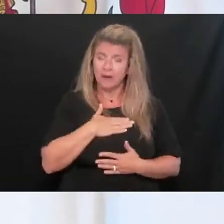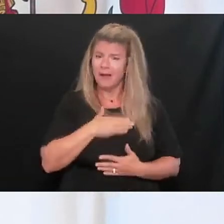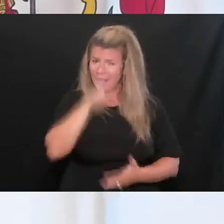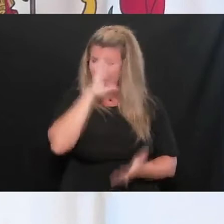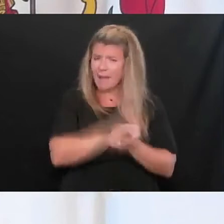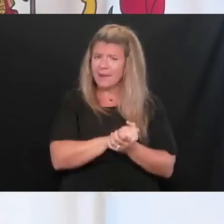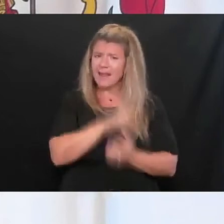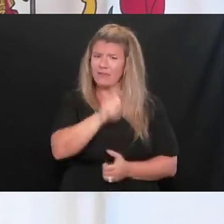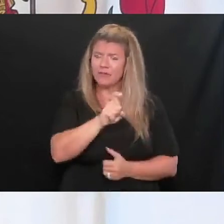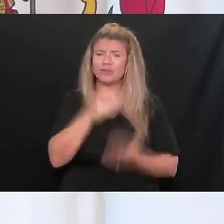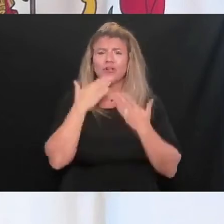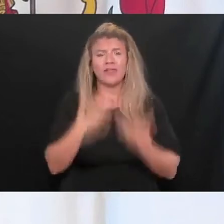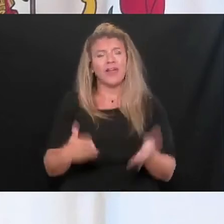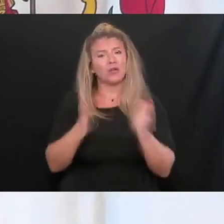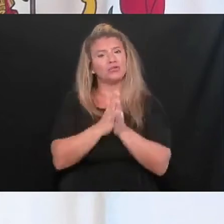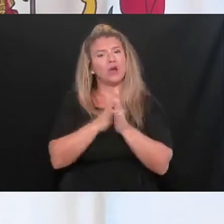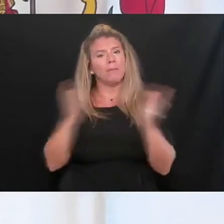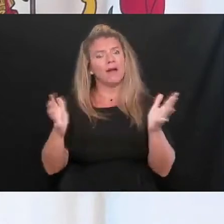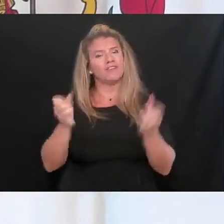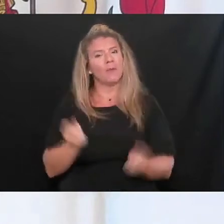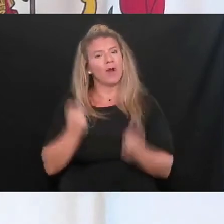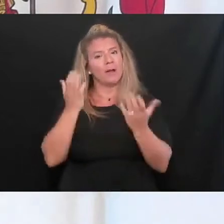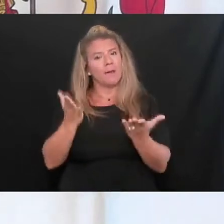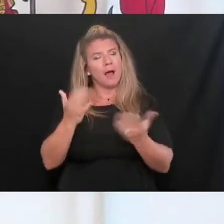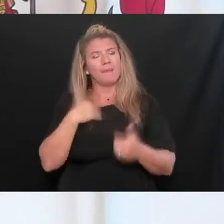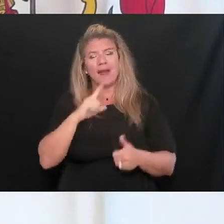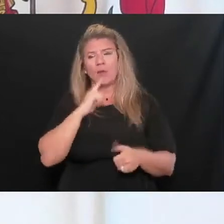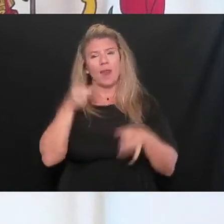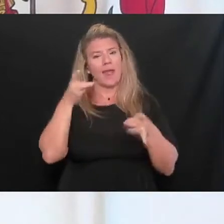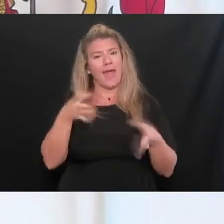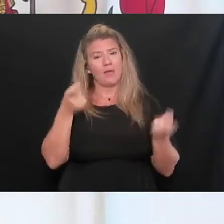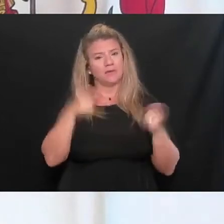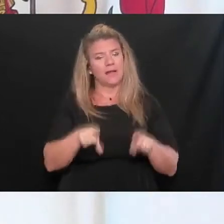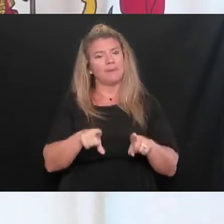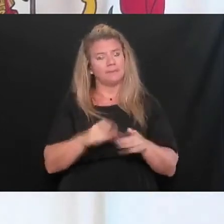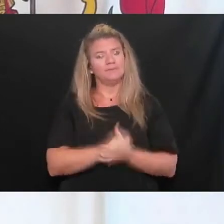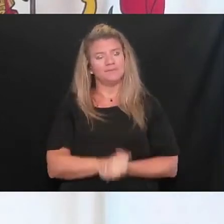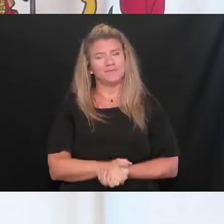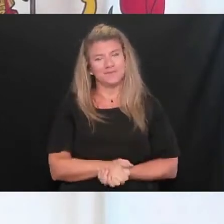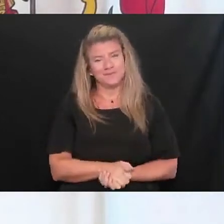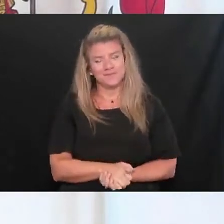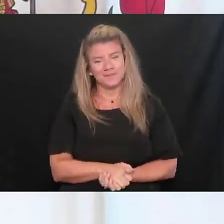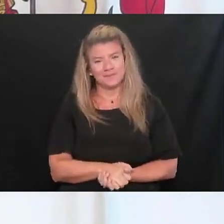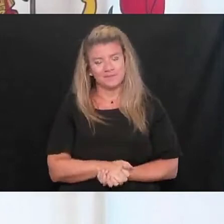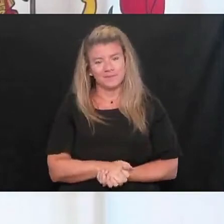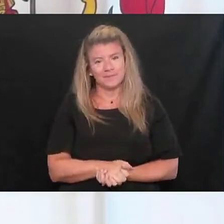thank you so much for bringing him up, and we hate like crazy his passing.